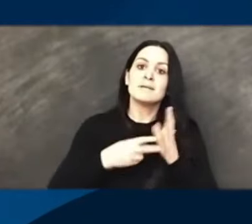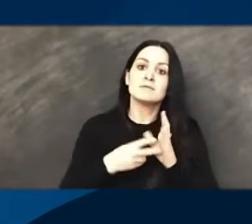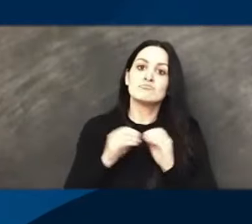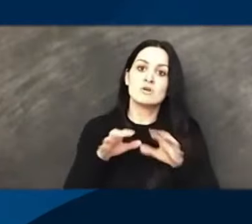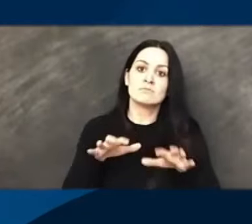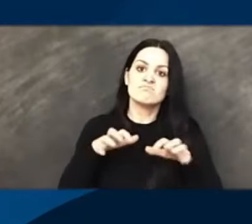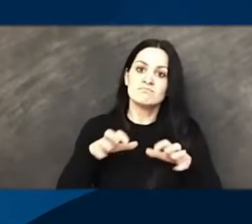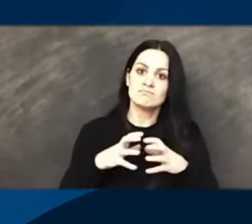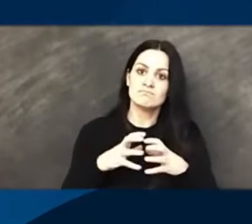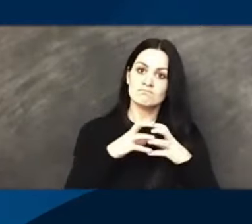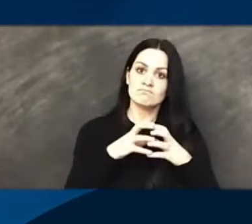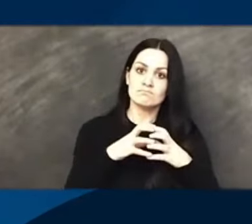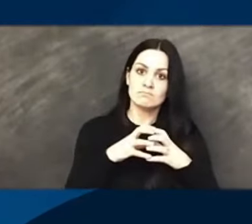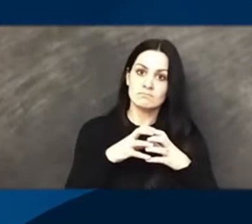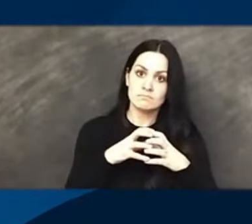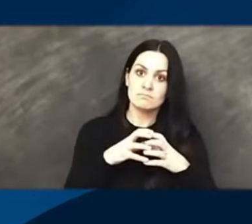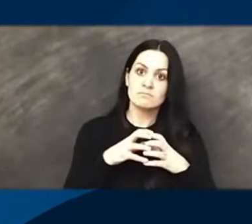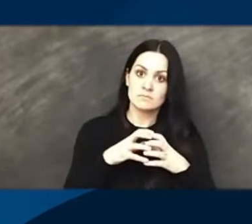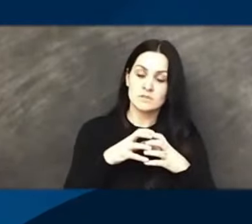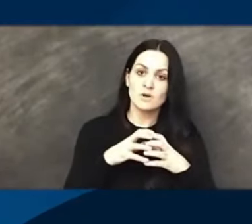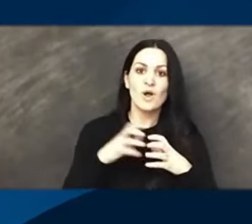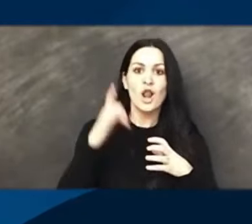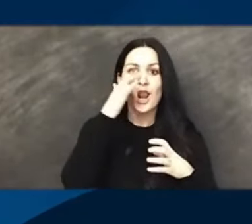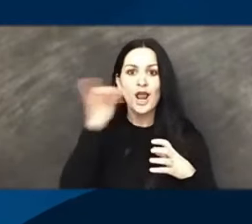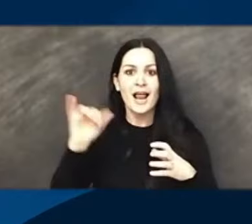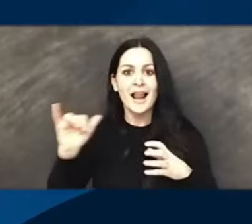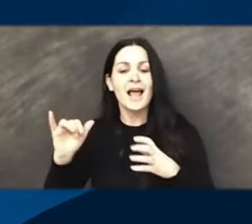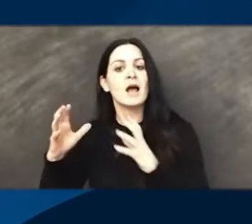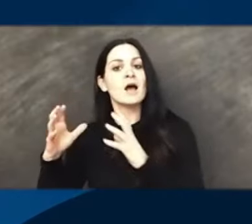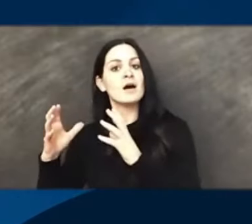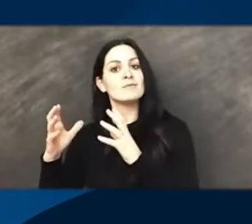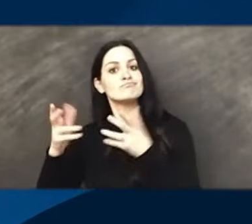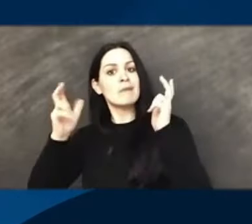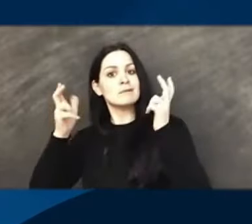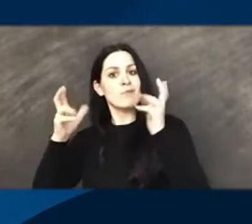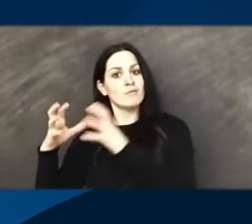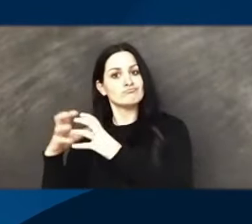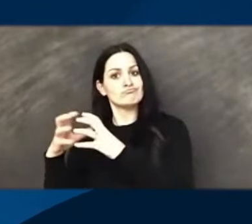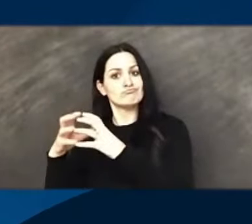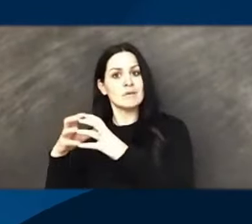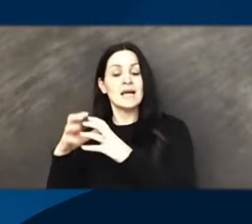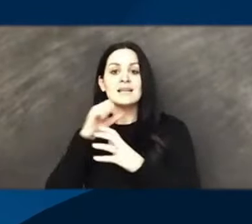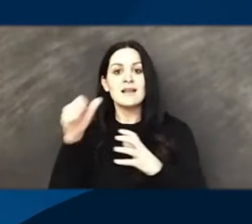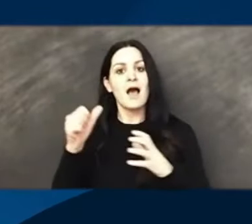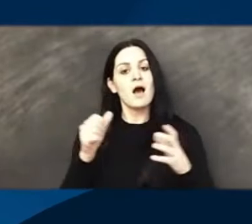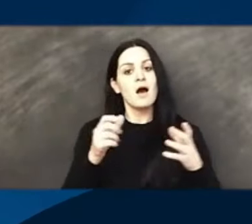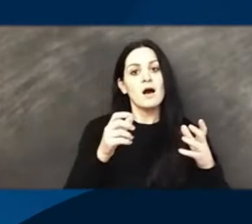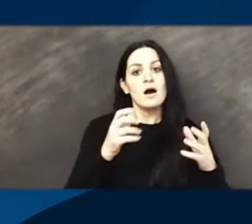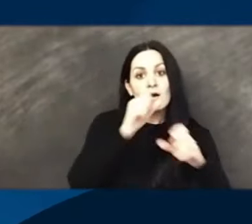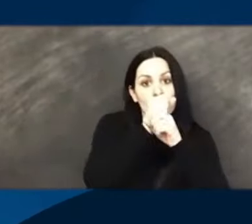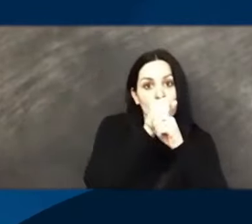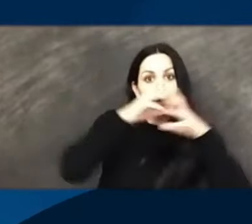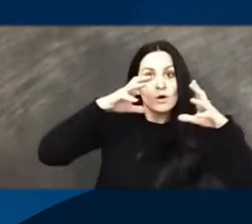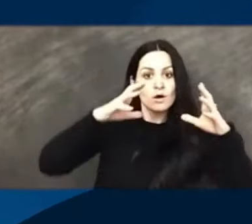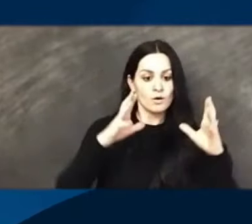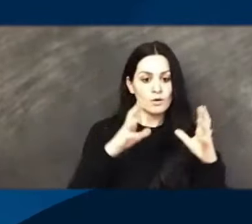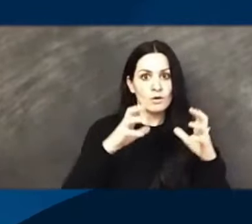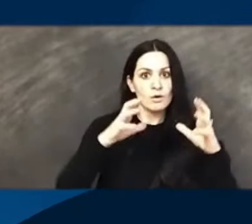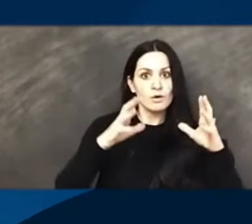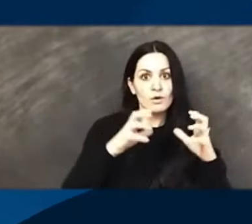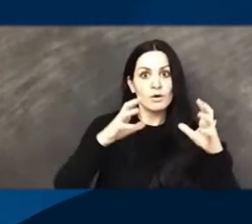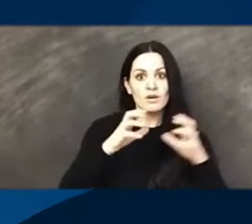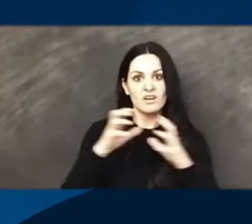muscle. So it acts more like a basketball than a balloon in the way that it gives. And that stiffness can actually